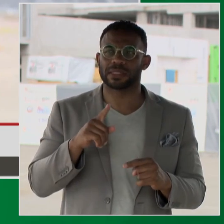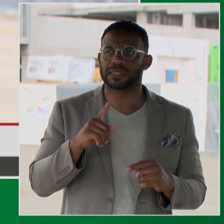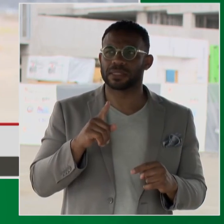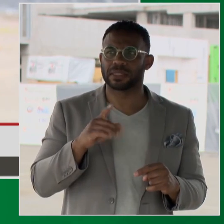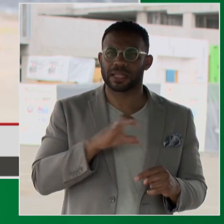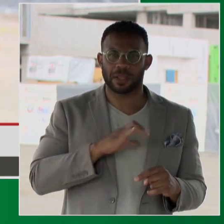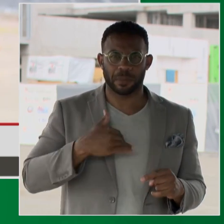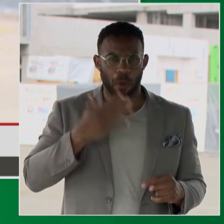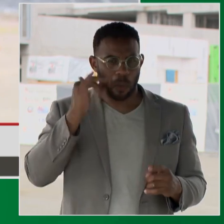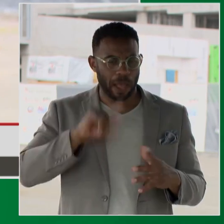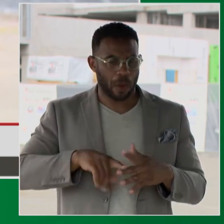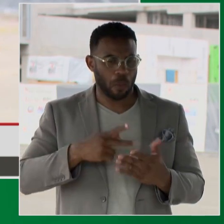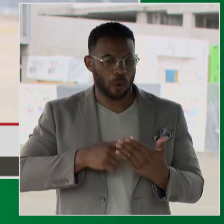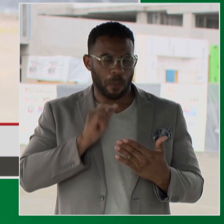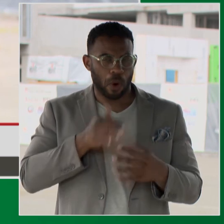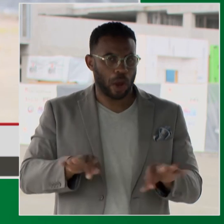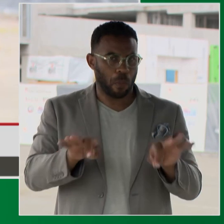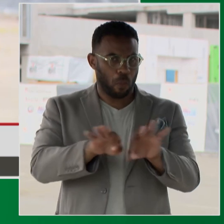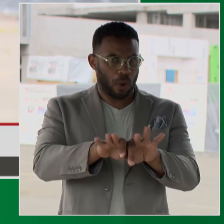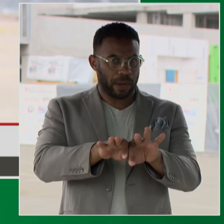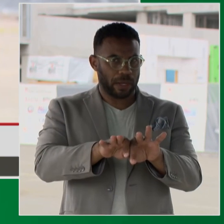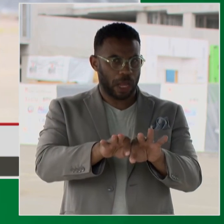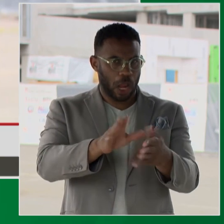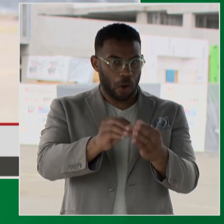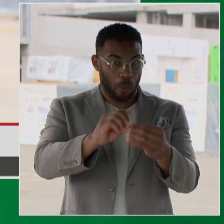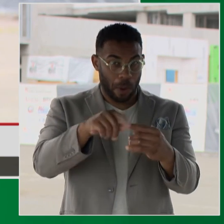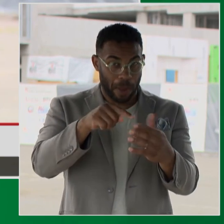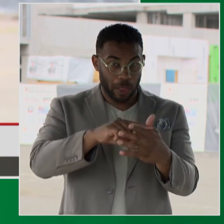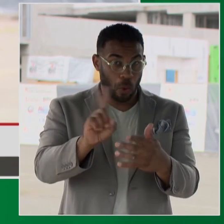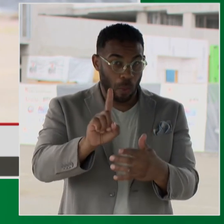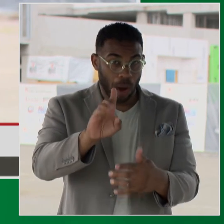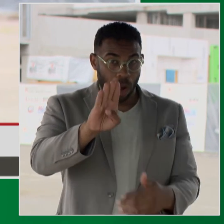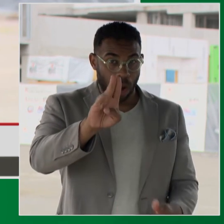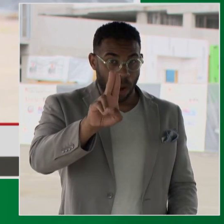about why these initiatives are important. So learn more about them at